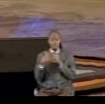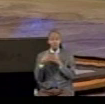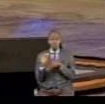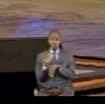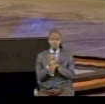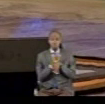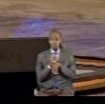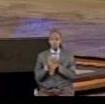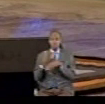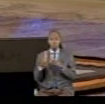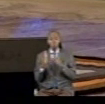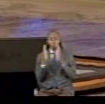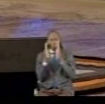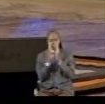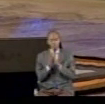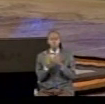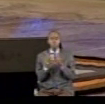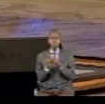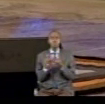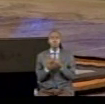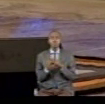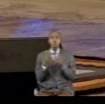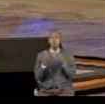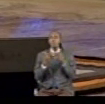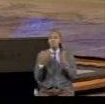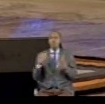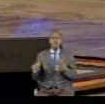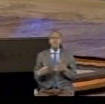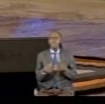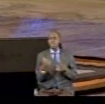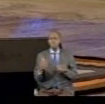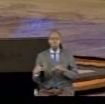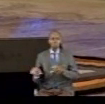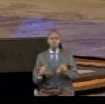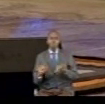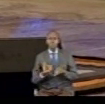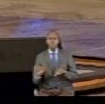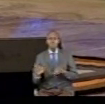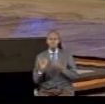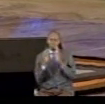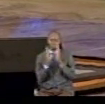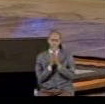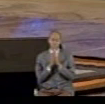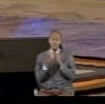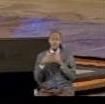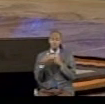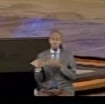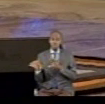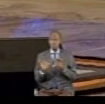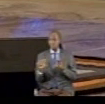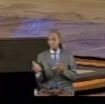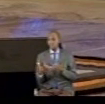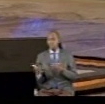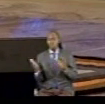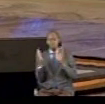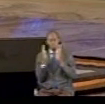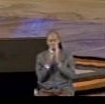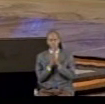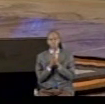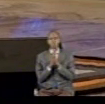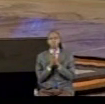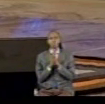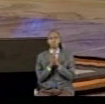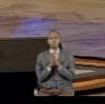duty, pray. Before any performance, pray. After that performance, pray.